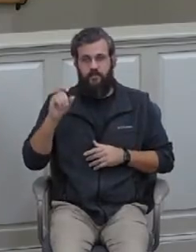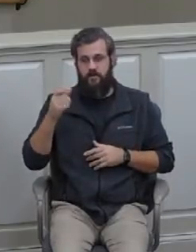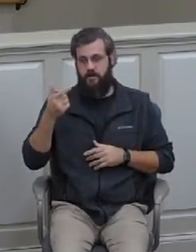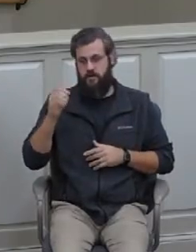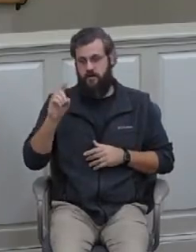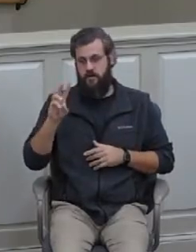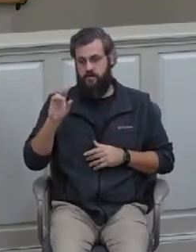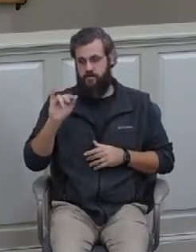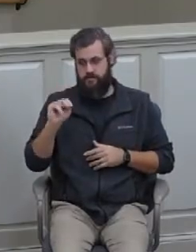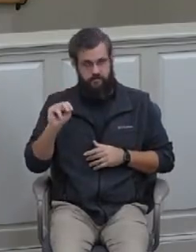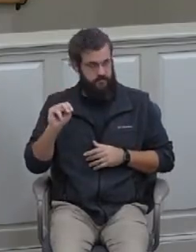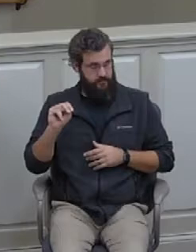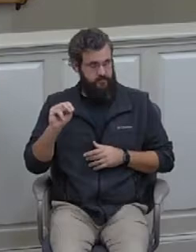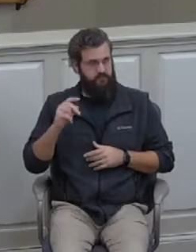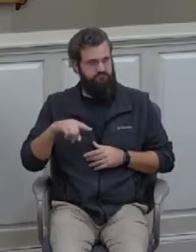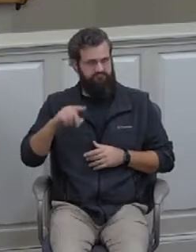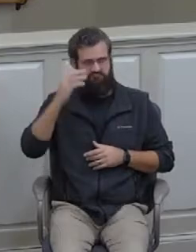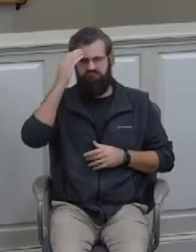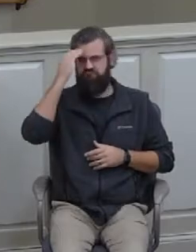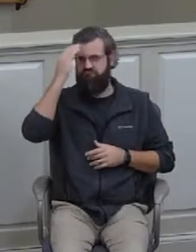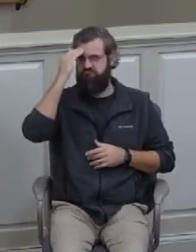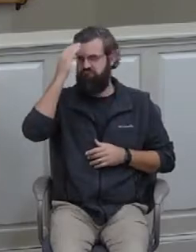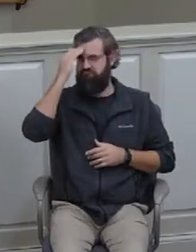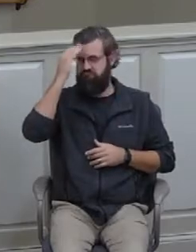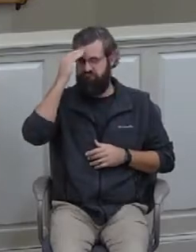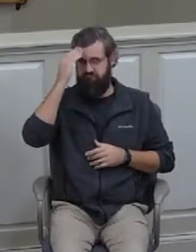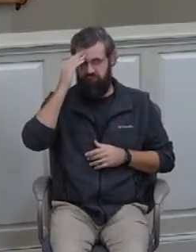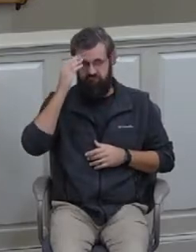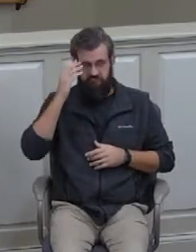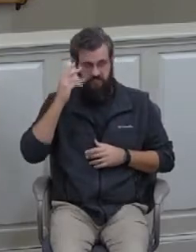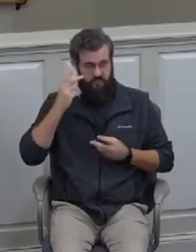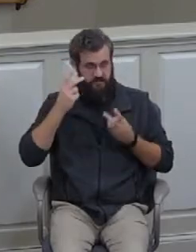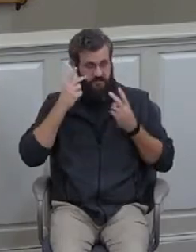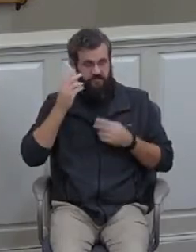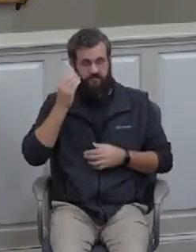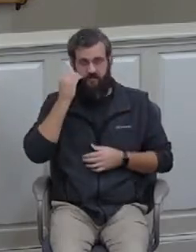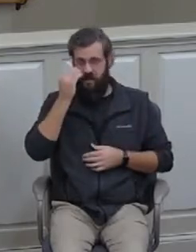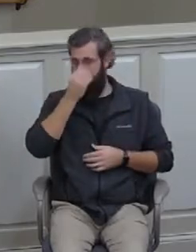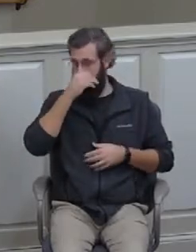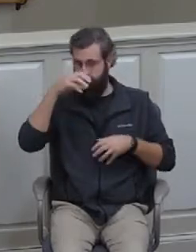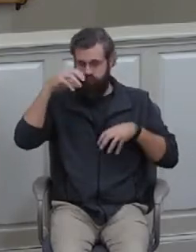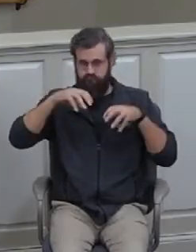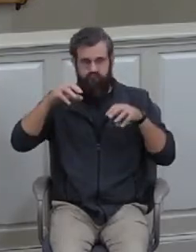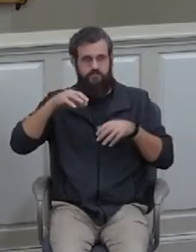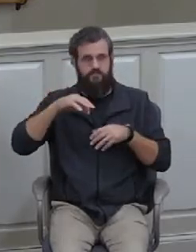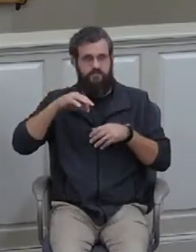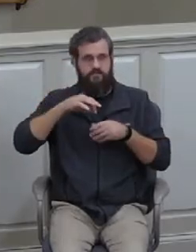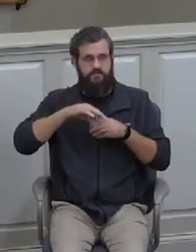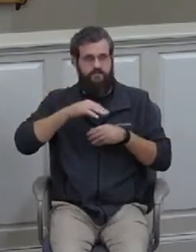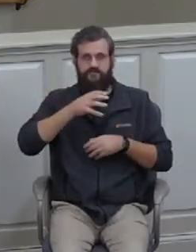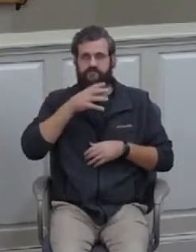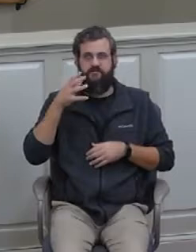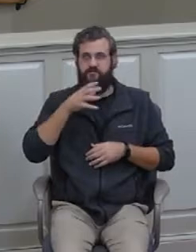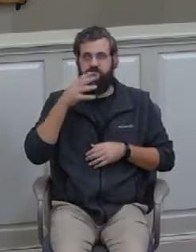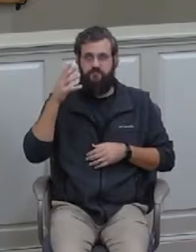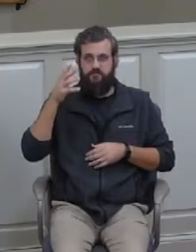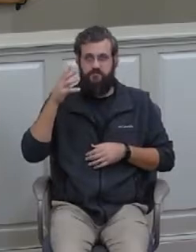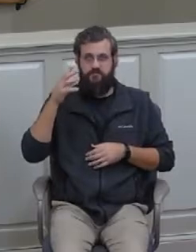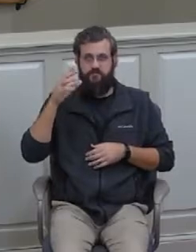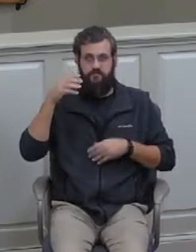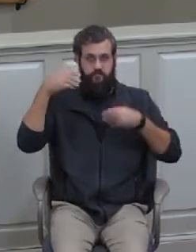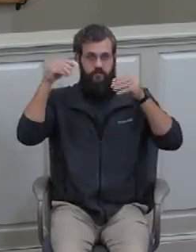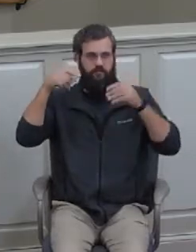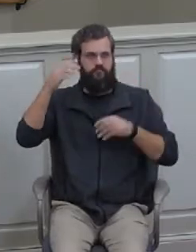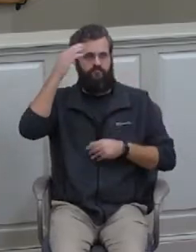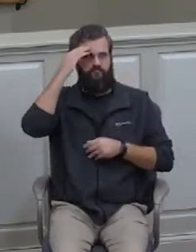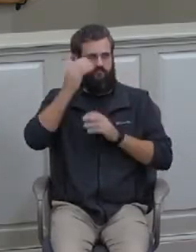And Margot is probably known to all of us, and if you've ever seen her flowers up at the farmer's market, you know what she's capable of doing.